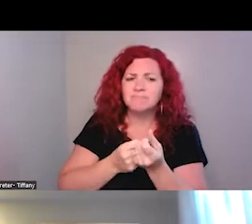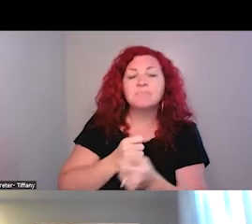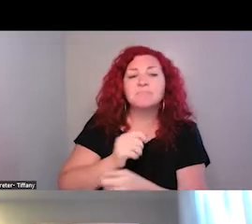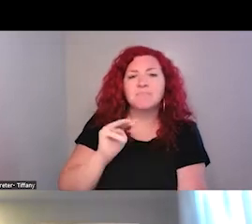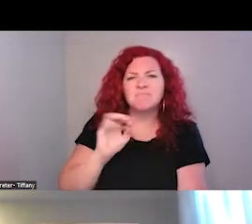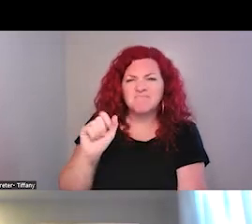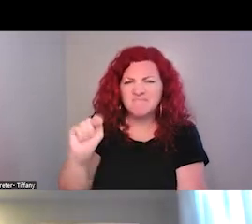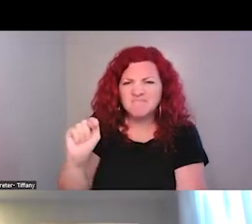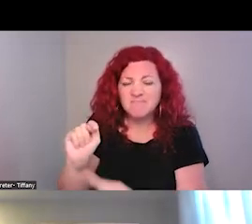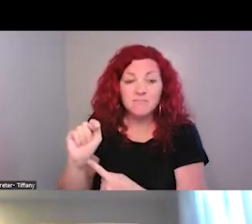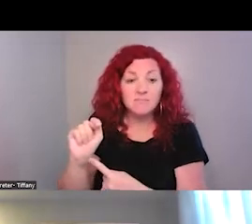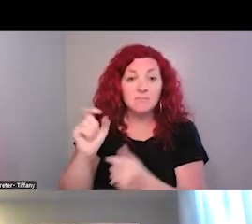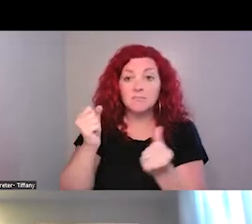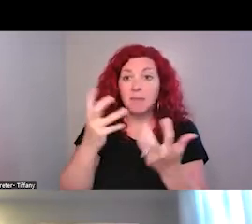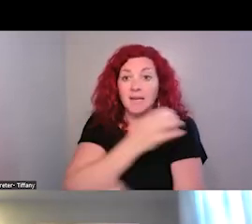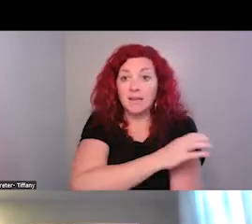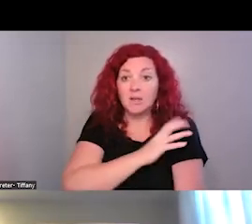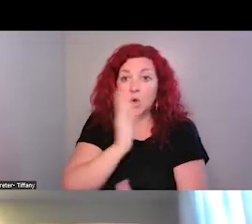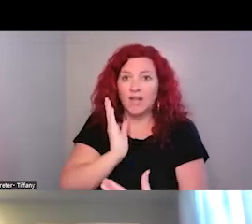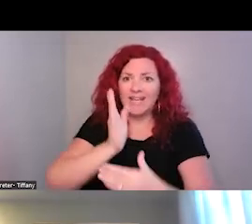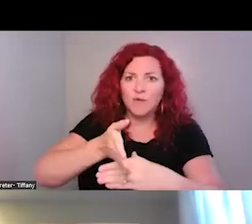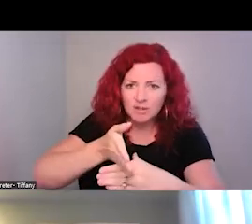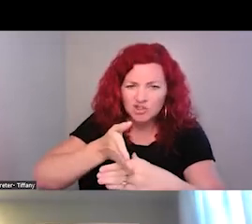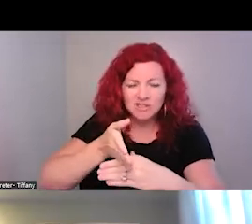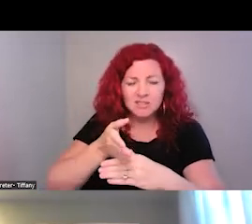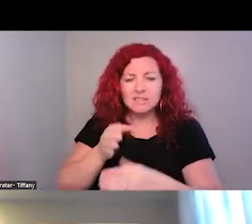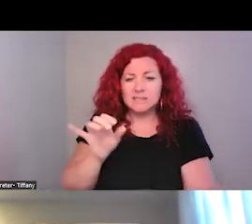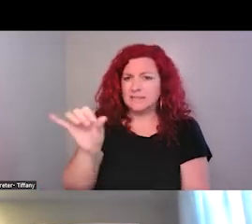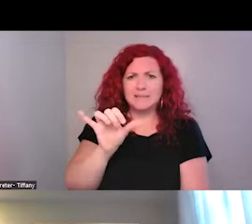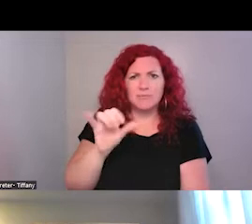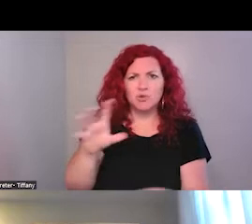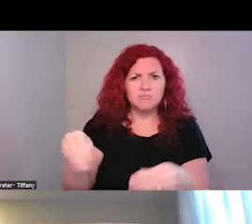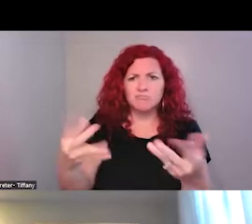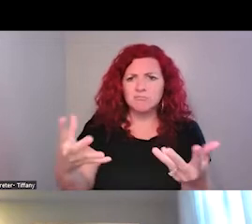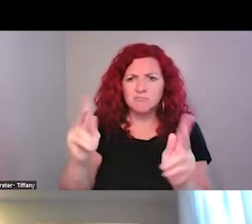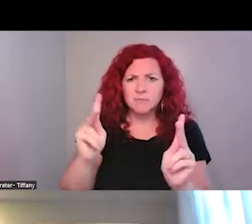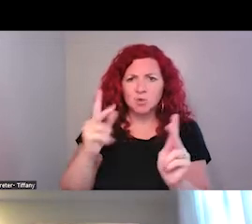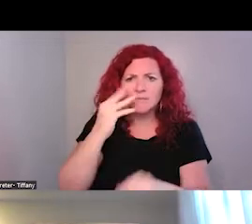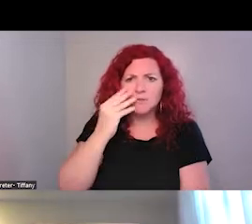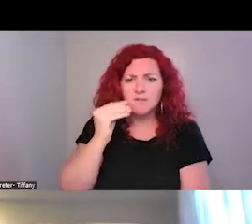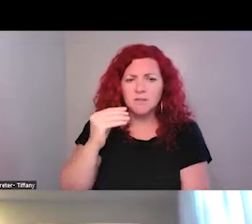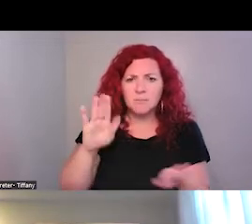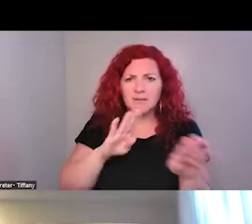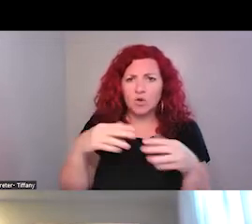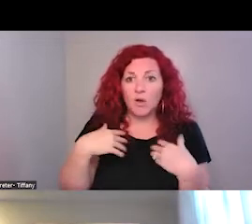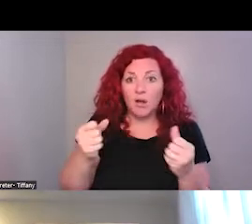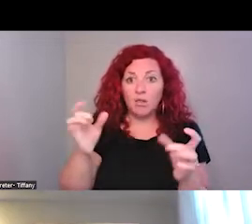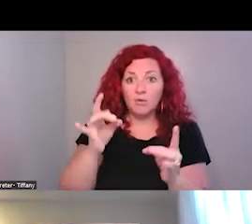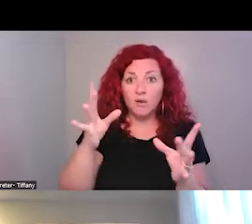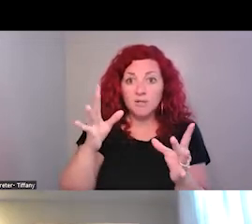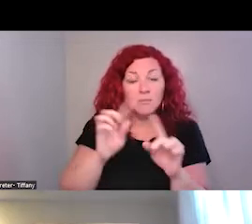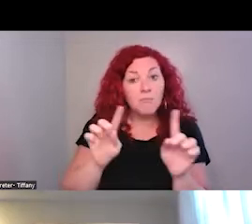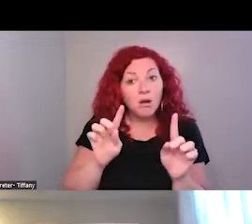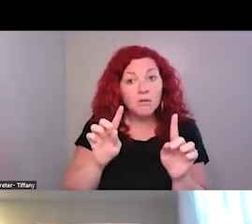a lot of the clinical interventions are, similar to what you would provide anybody who may be experiencing a behavioral health crisis, but to some